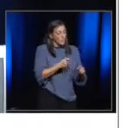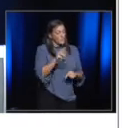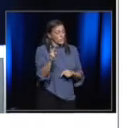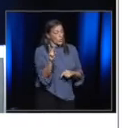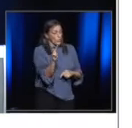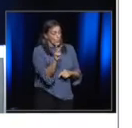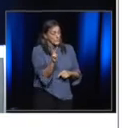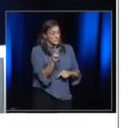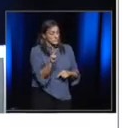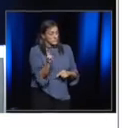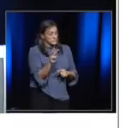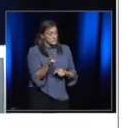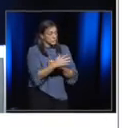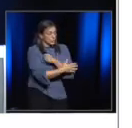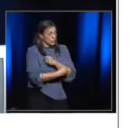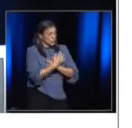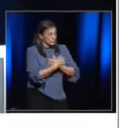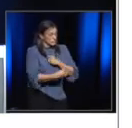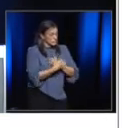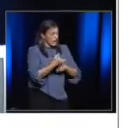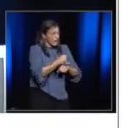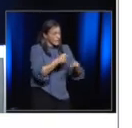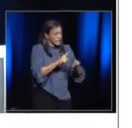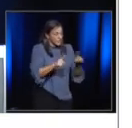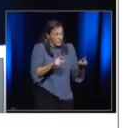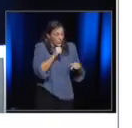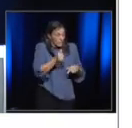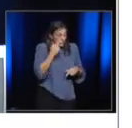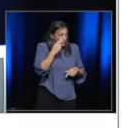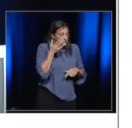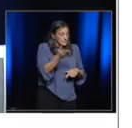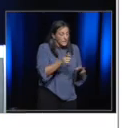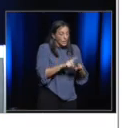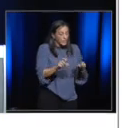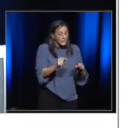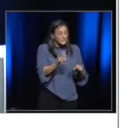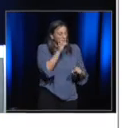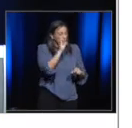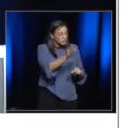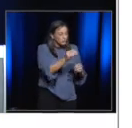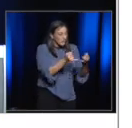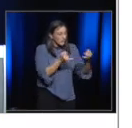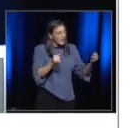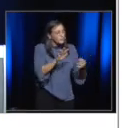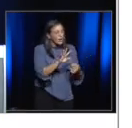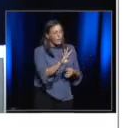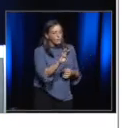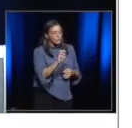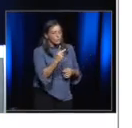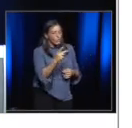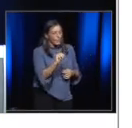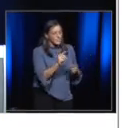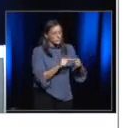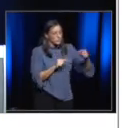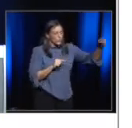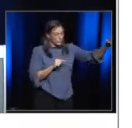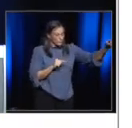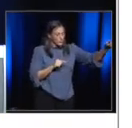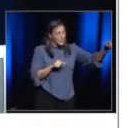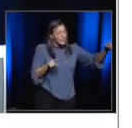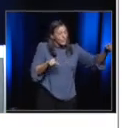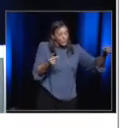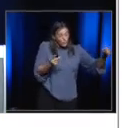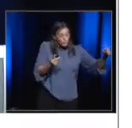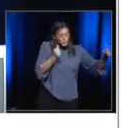We don't know where, but swimming in a straight line, it's about 400 kilometres. They were certainly a long way